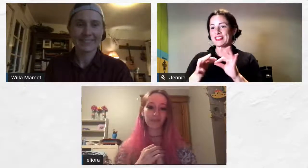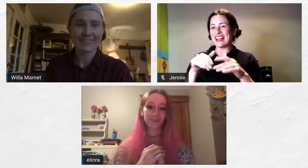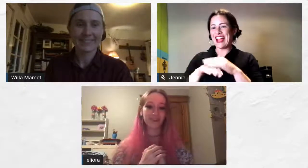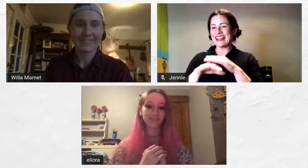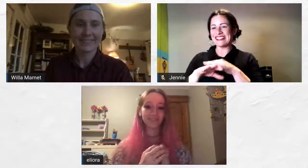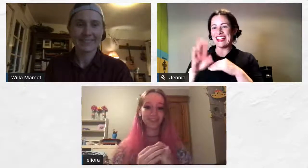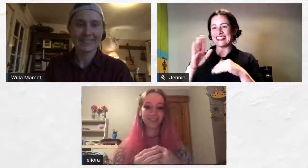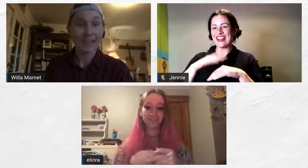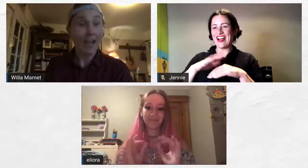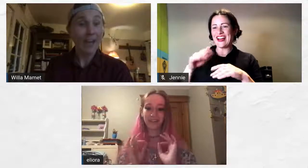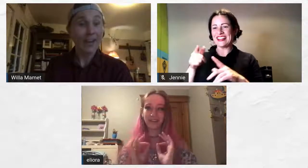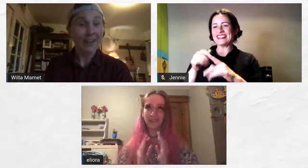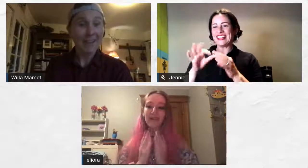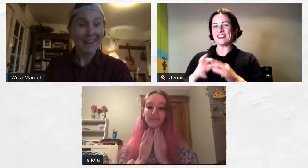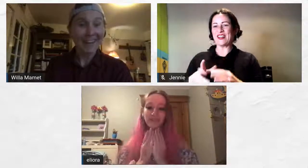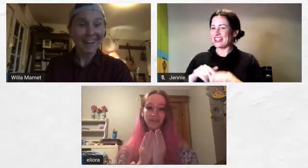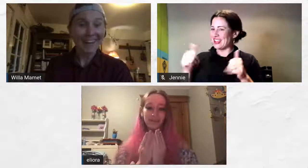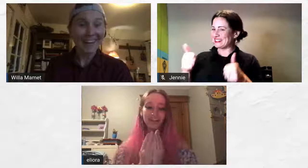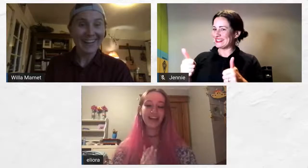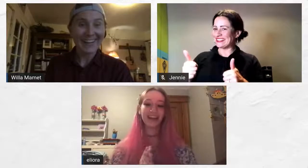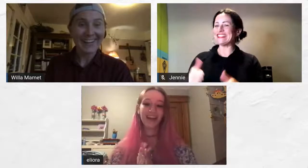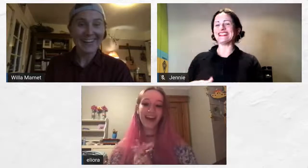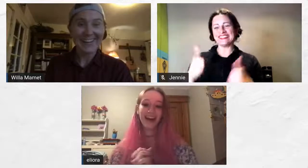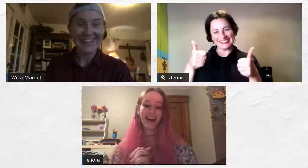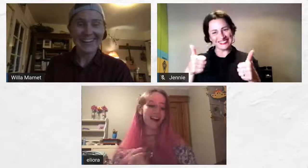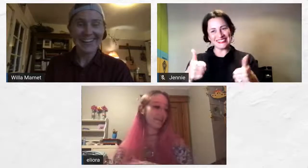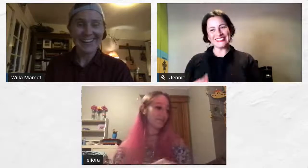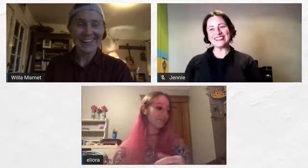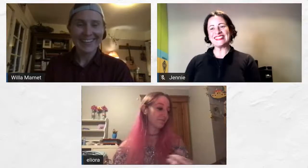mom is an interpreter, so I really appreciate it.